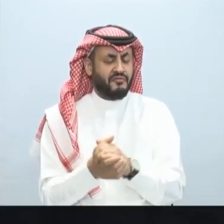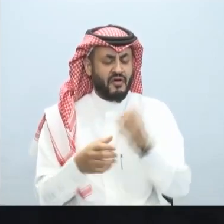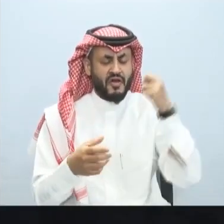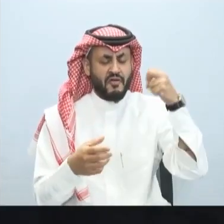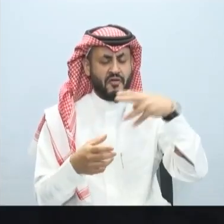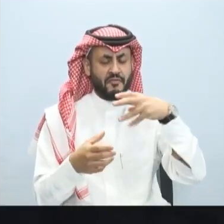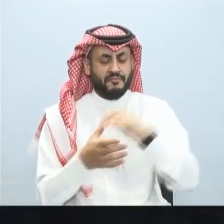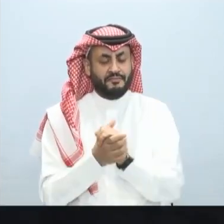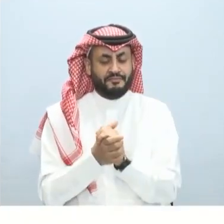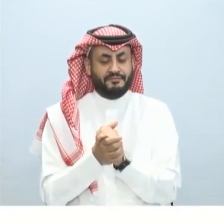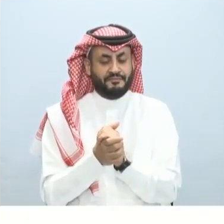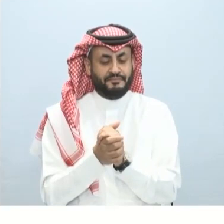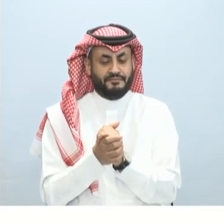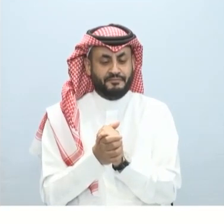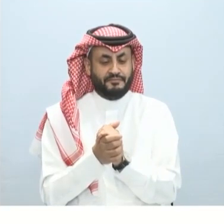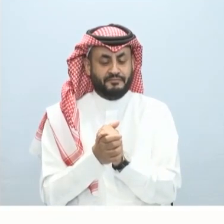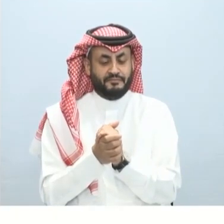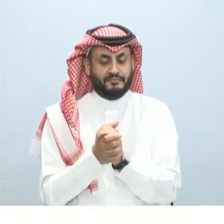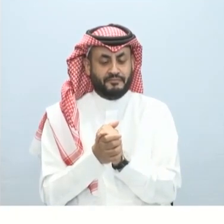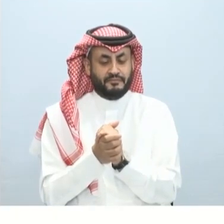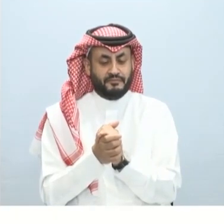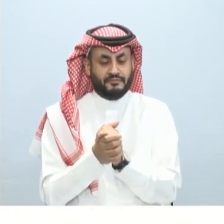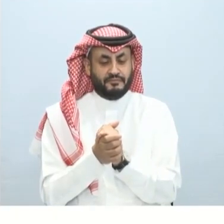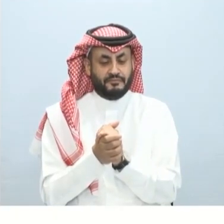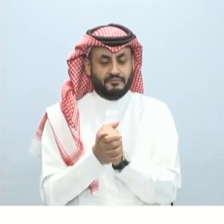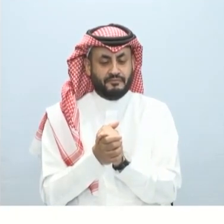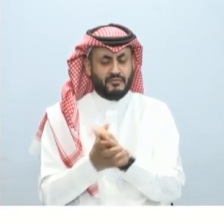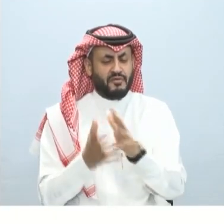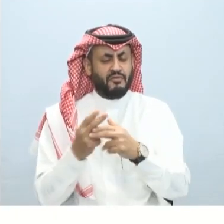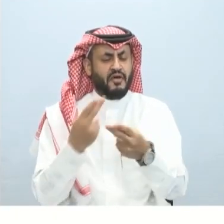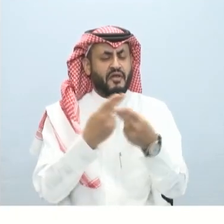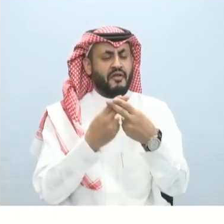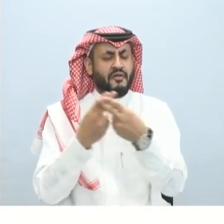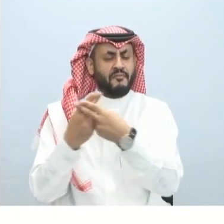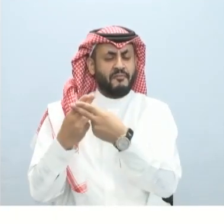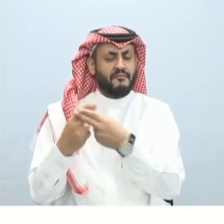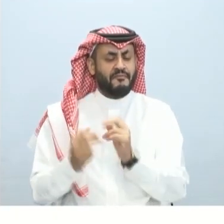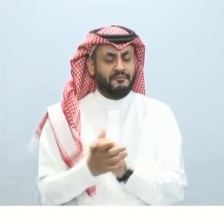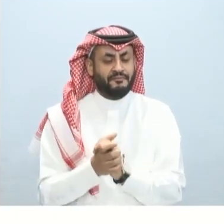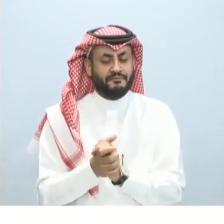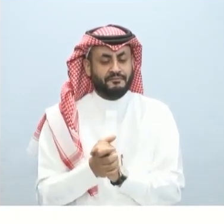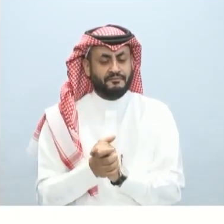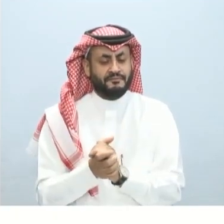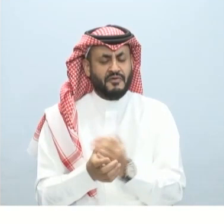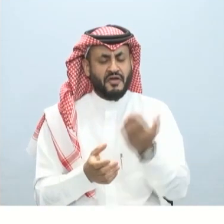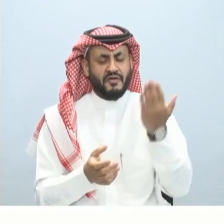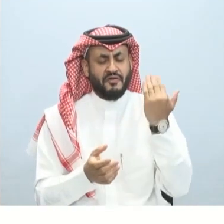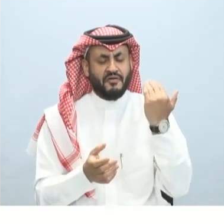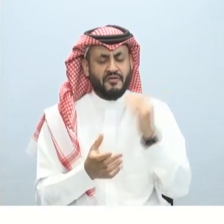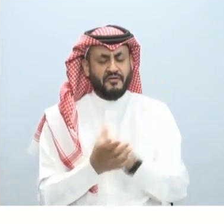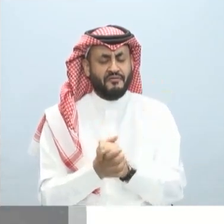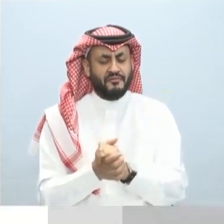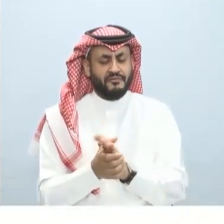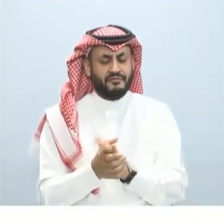shiny. Now, since we are talking about stars here, let's just go back to the